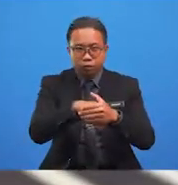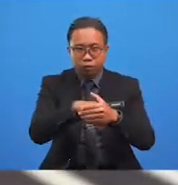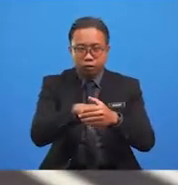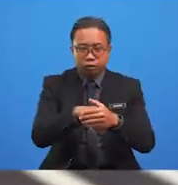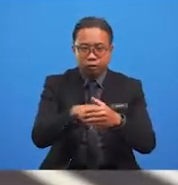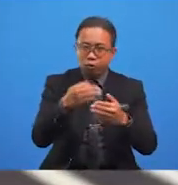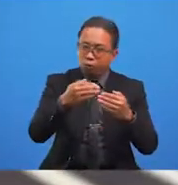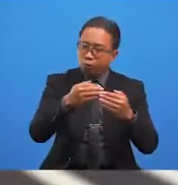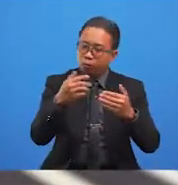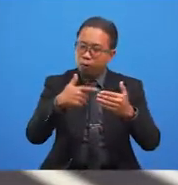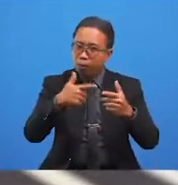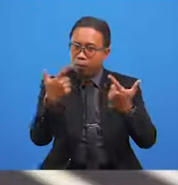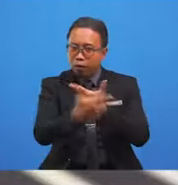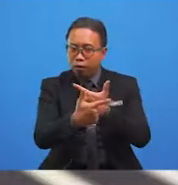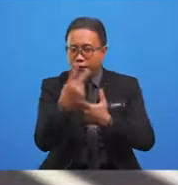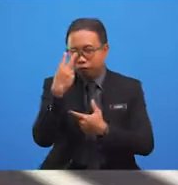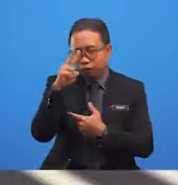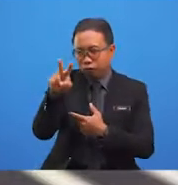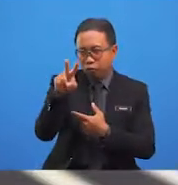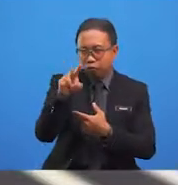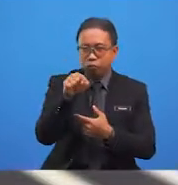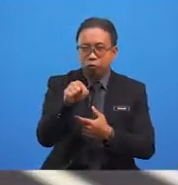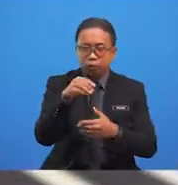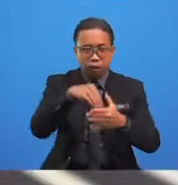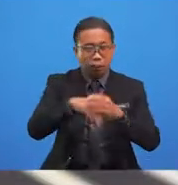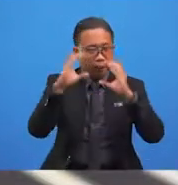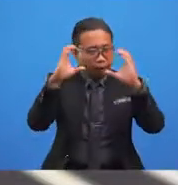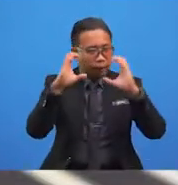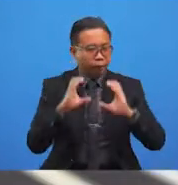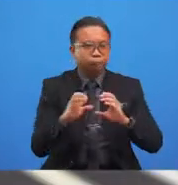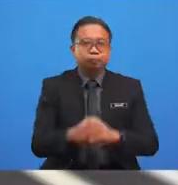opposing viewpoint in a paragraph.